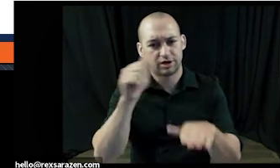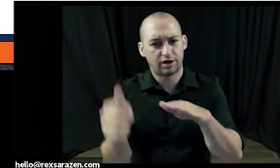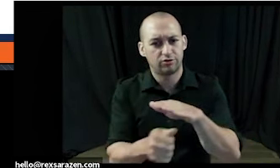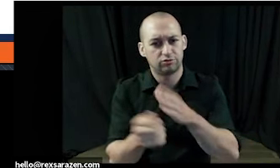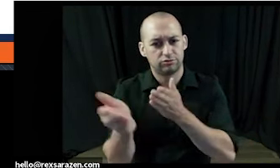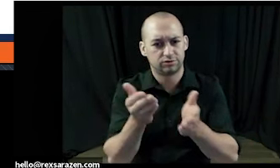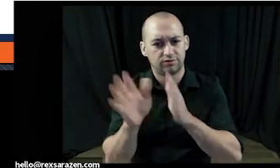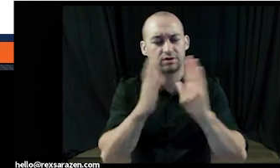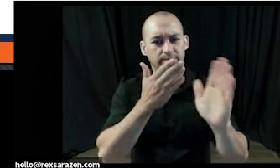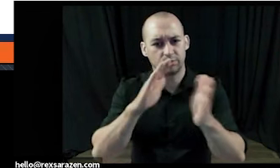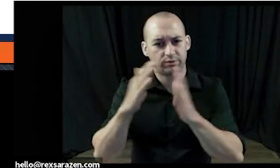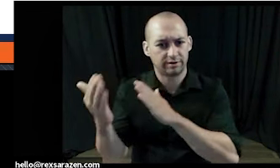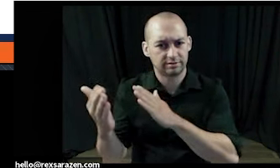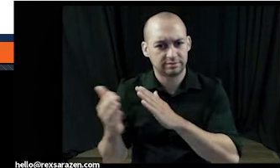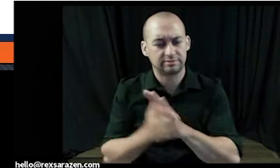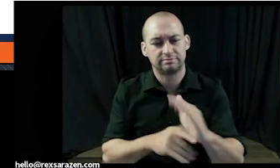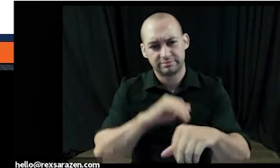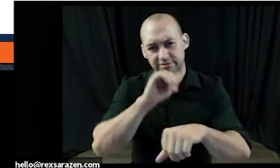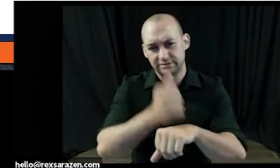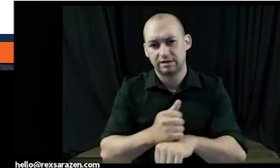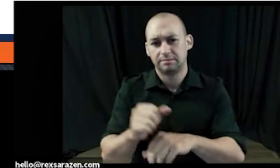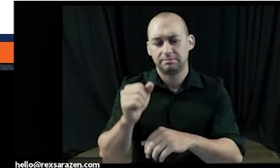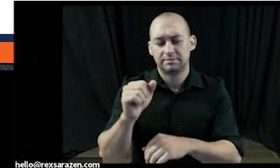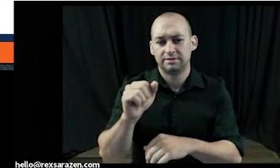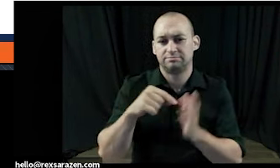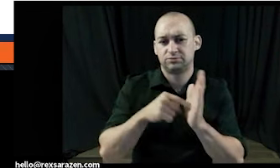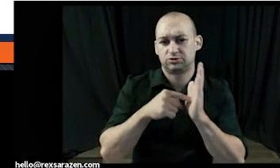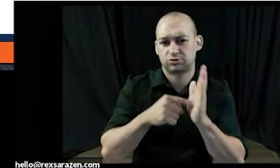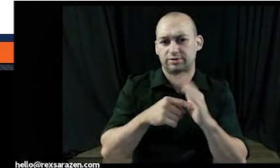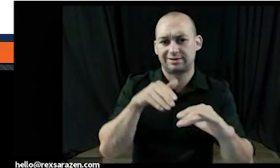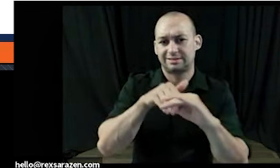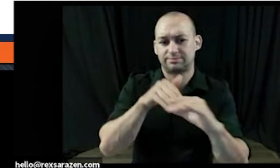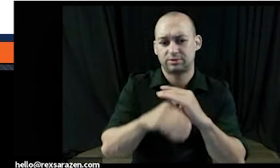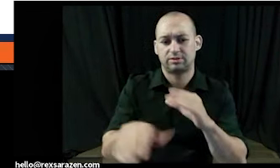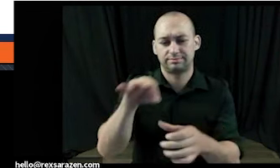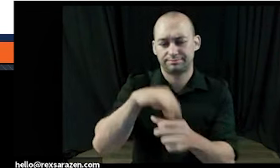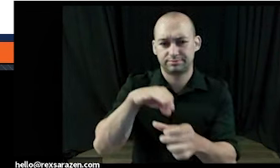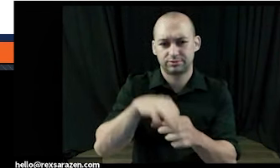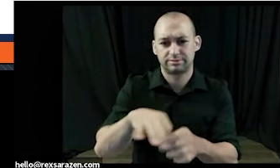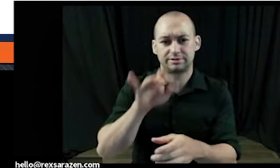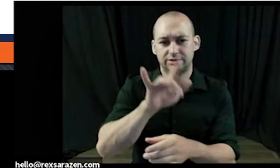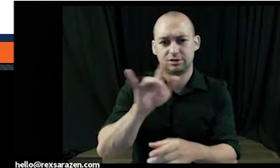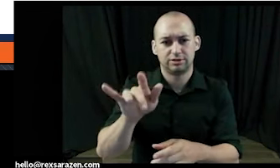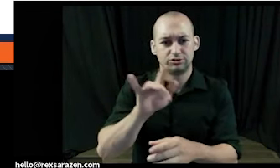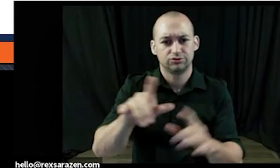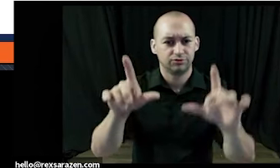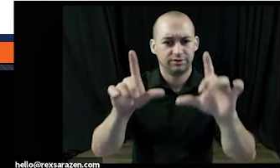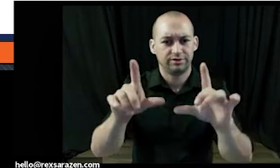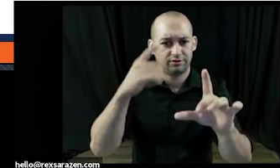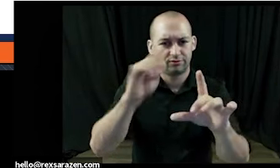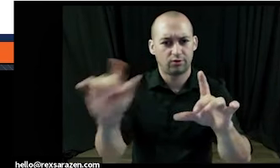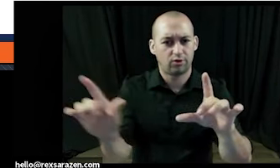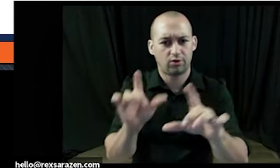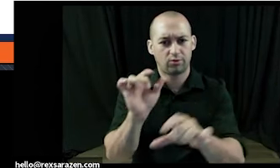communities. By conducting demonstrations of the accessible ballot marking touchscreens for all groups,